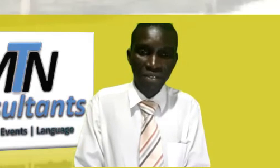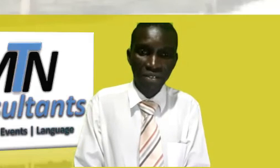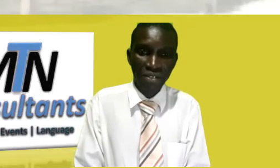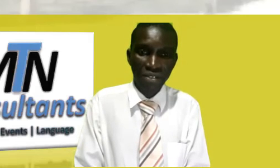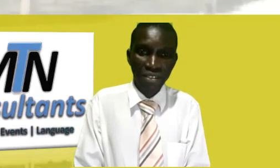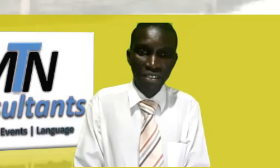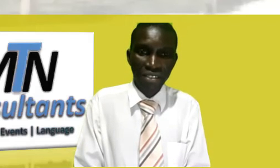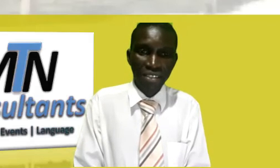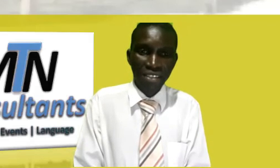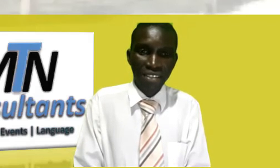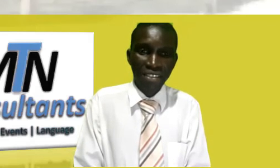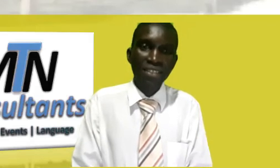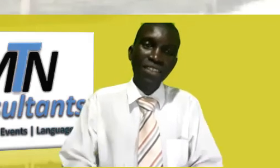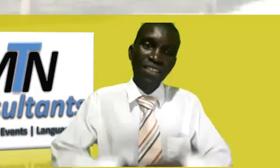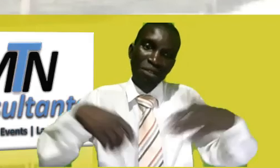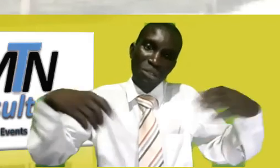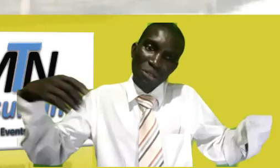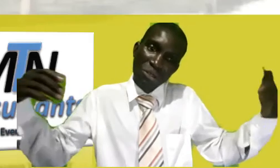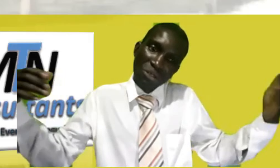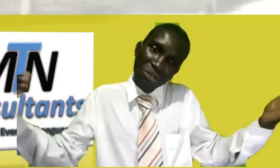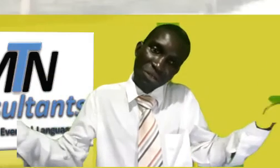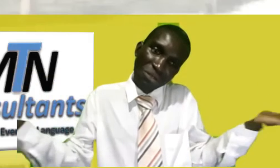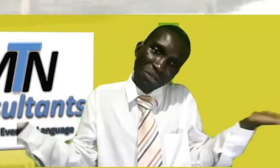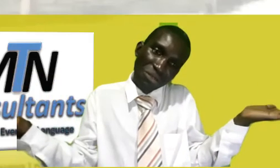How do I say what?